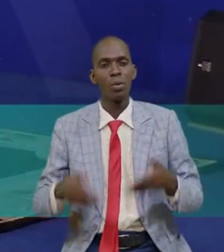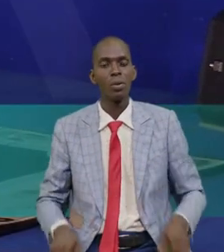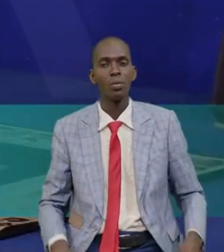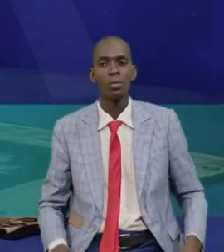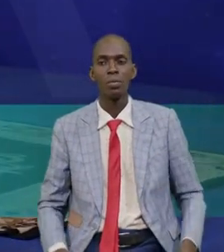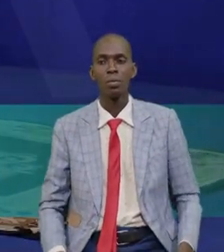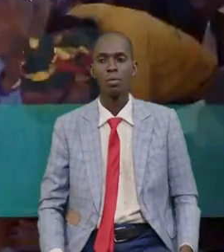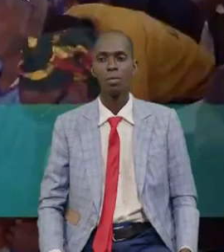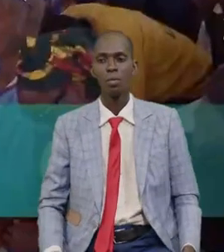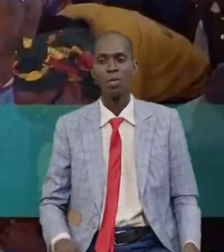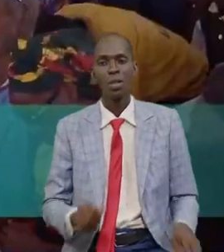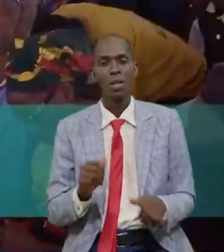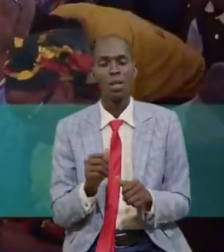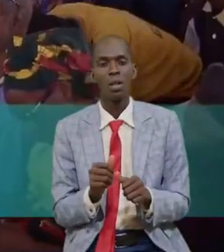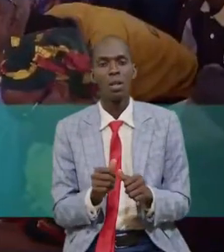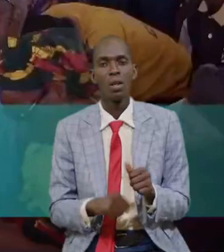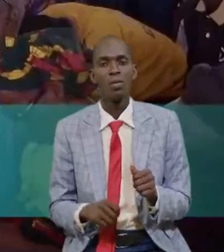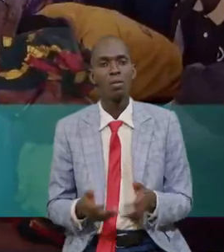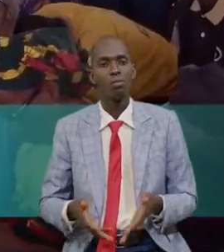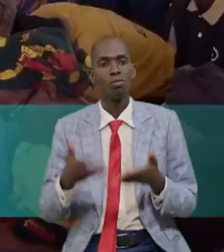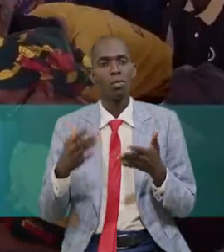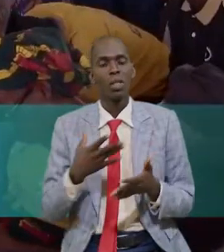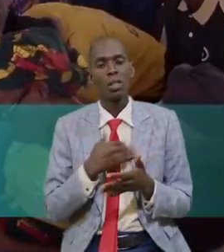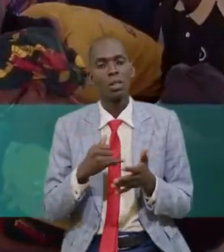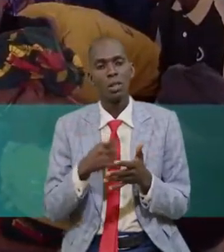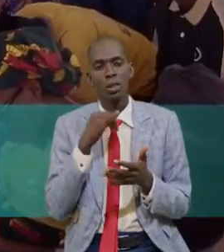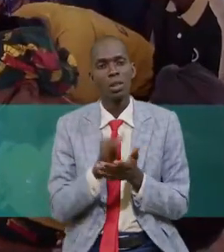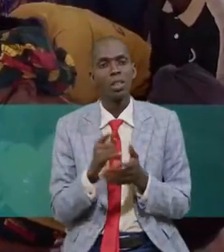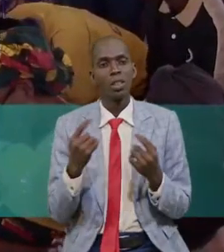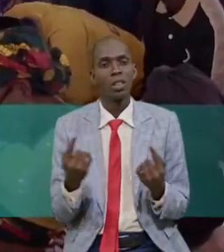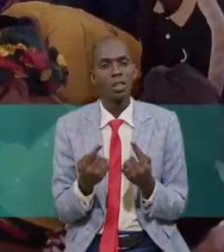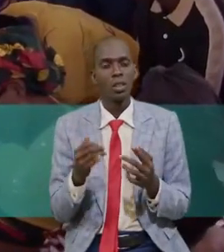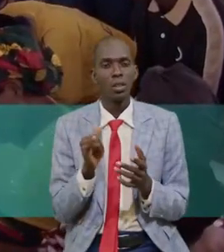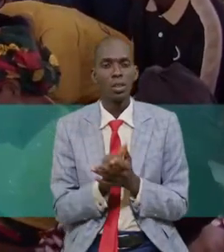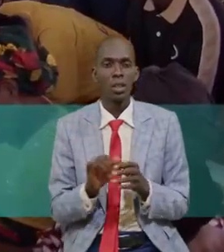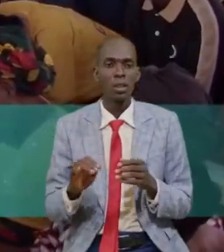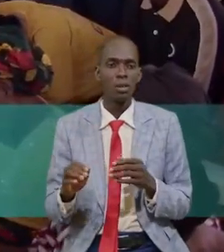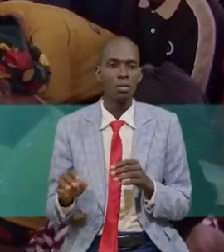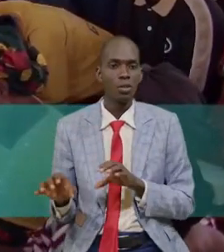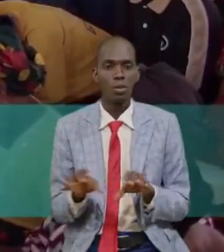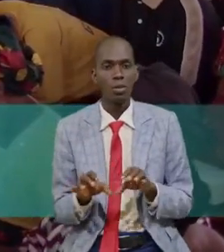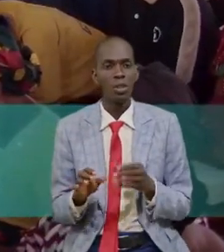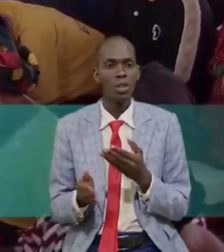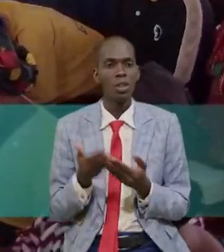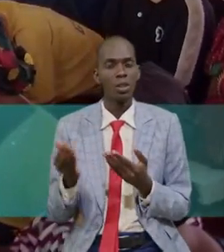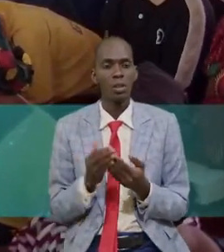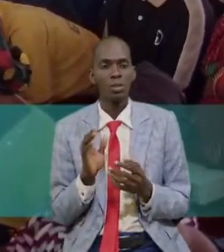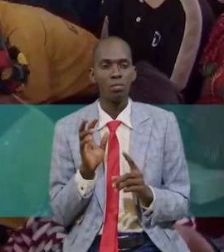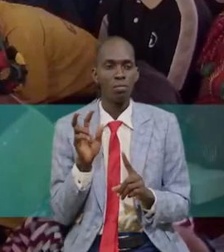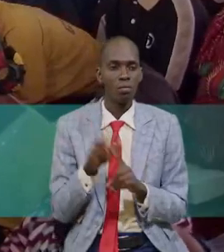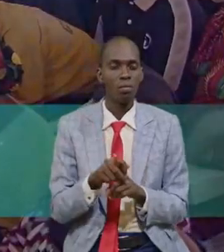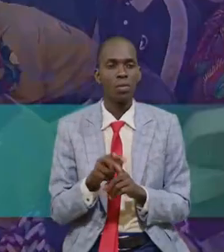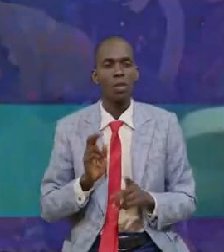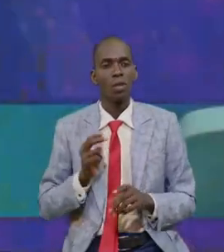weight, every weight, and it says, and the sin which so easily besets us, and let